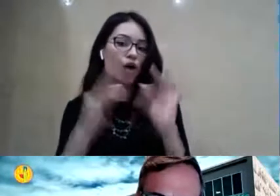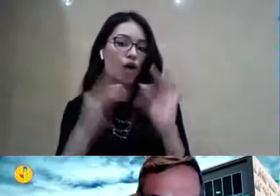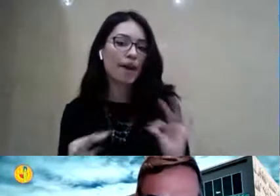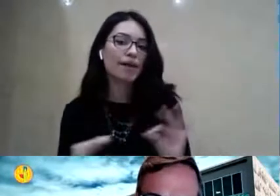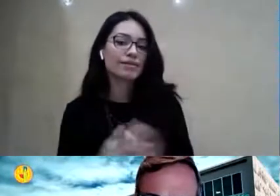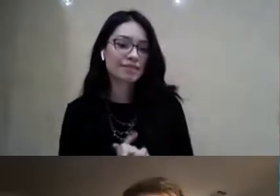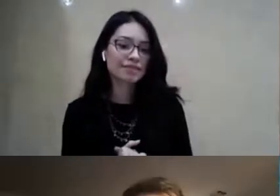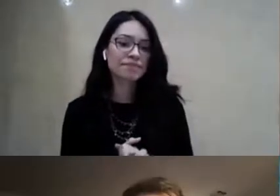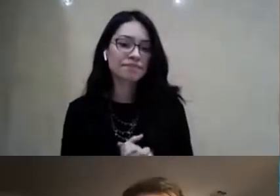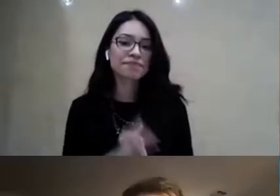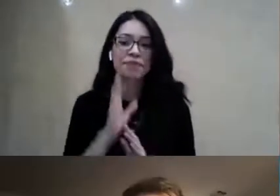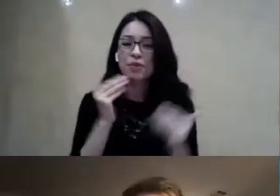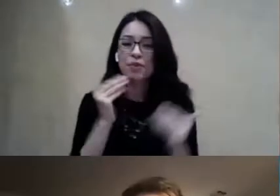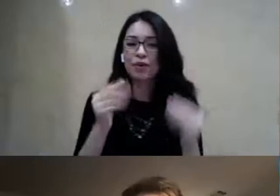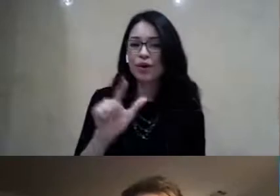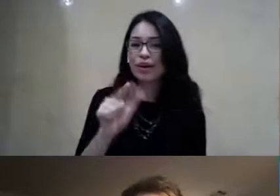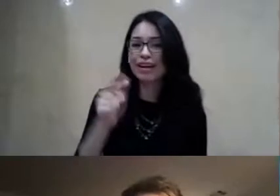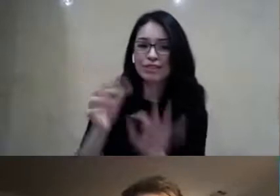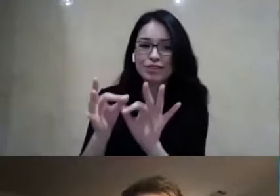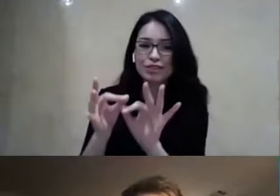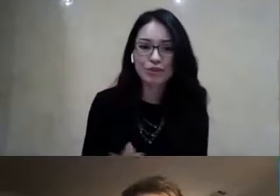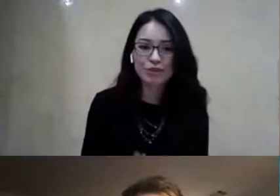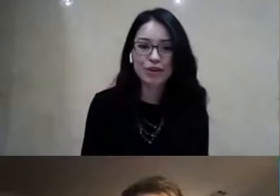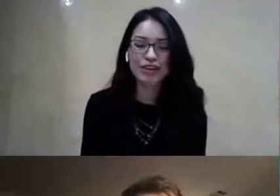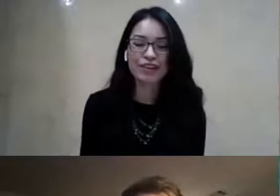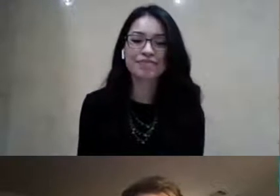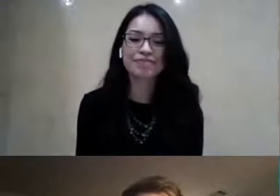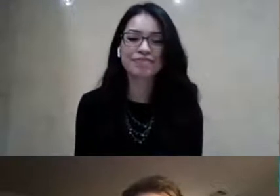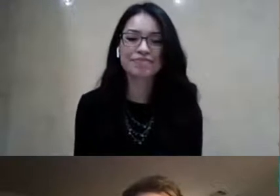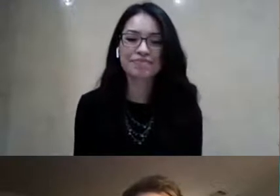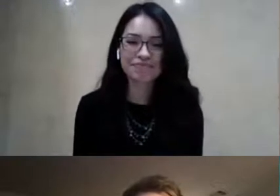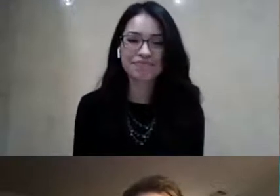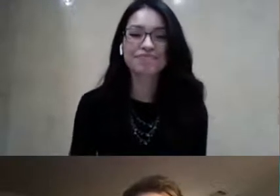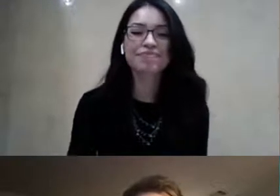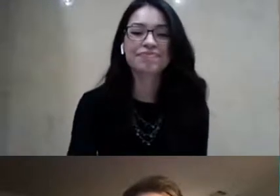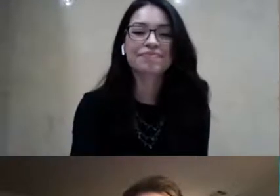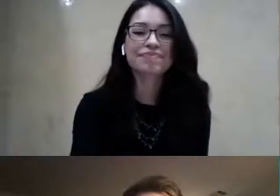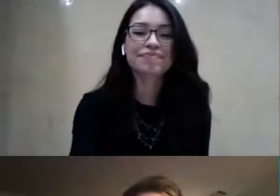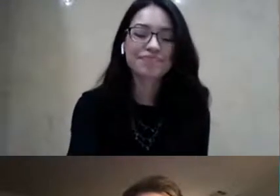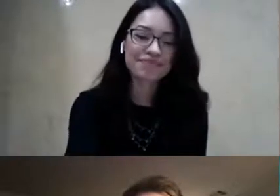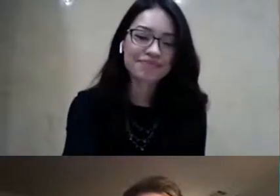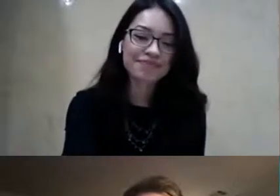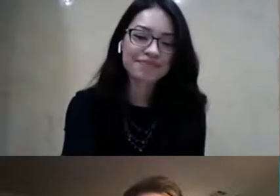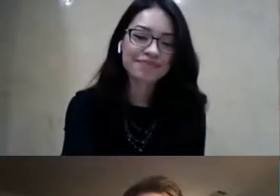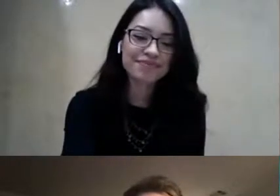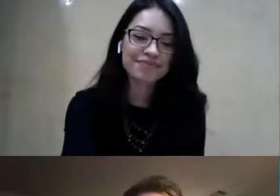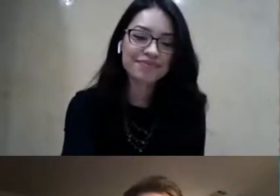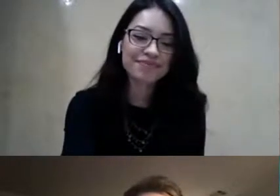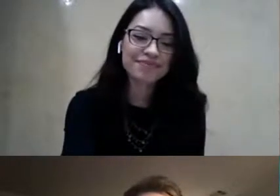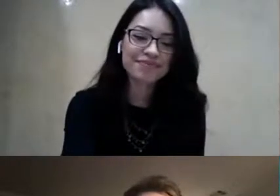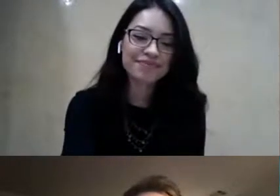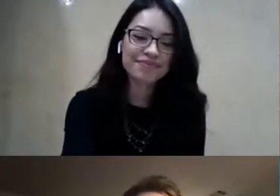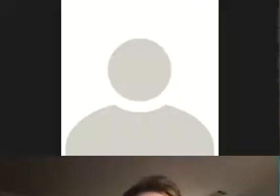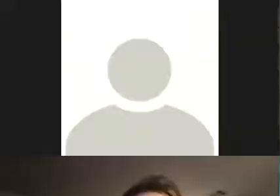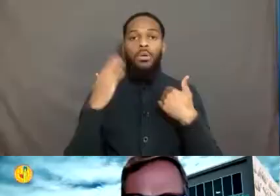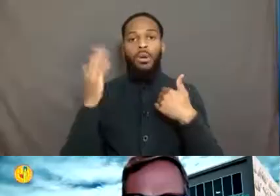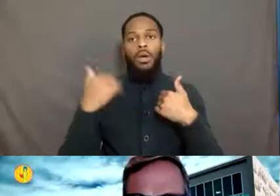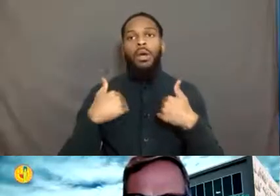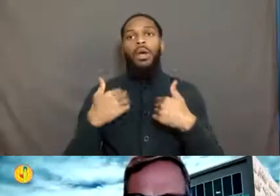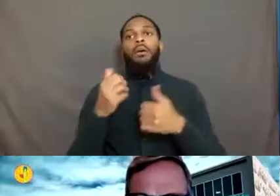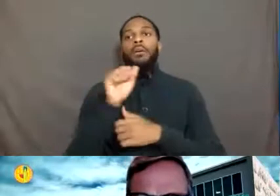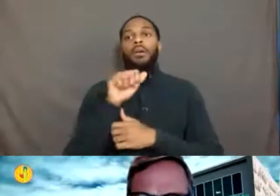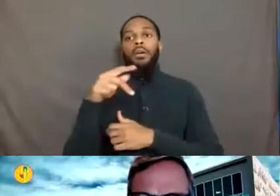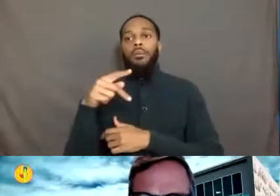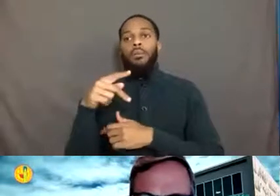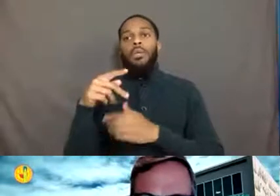or Mike may wish to add, we have each of our principals, we know, are holding weekly meetings, coffees with